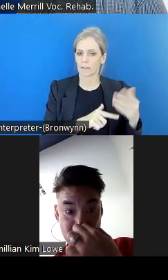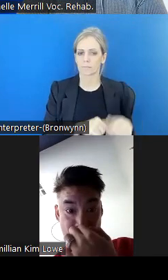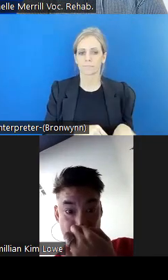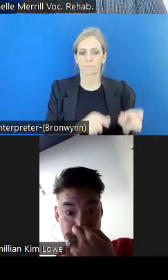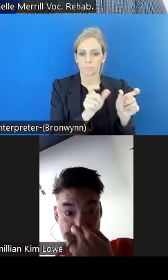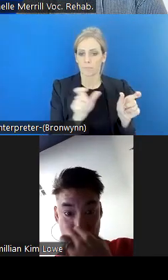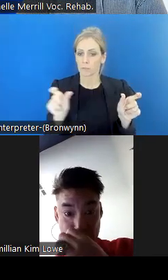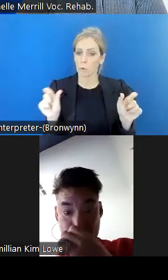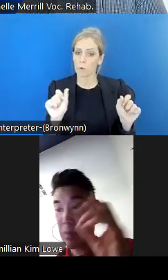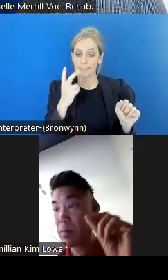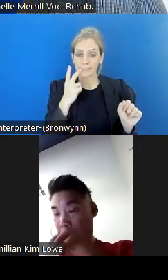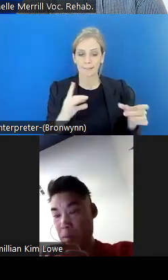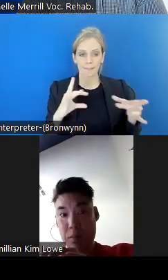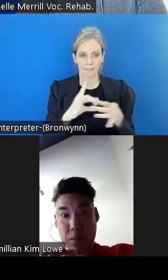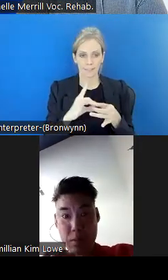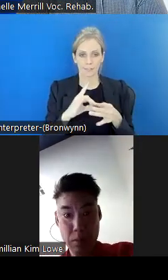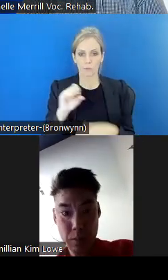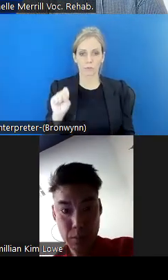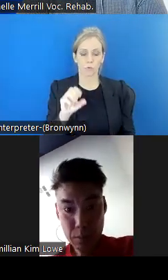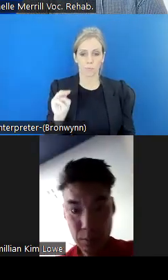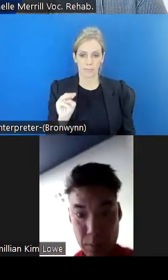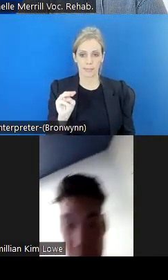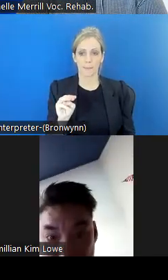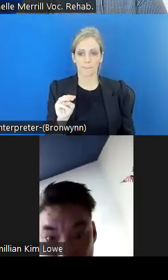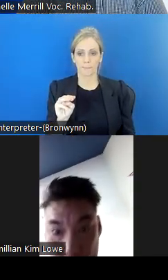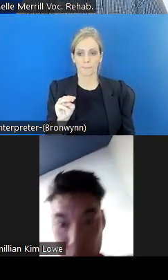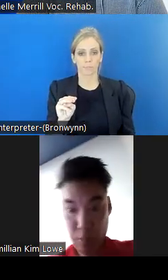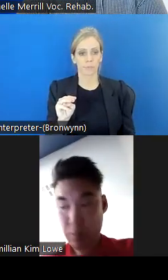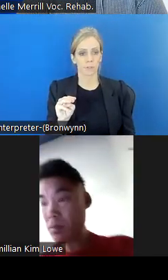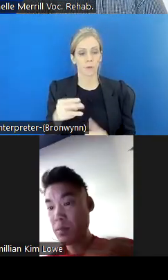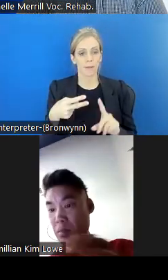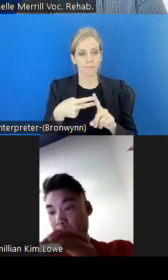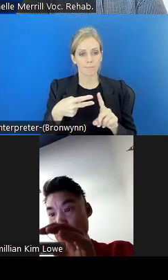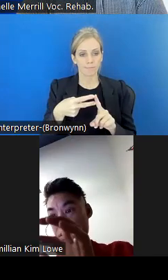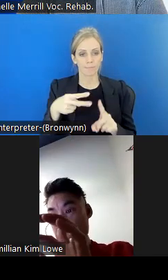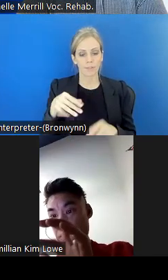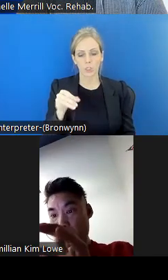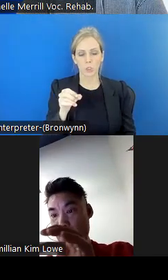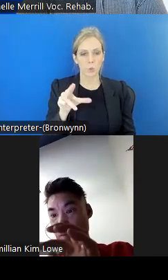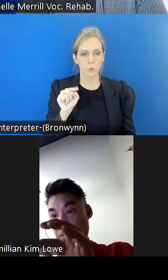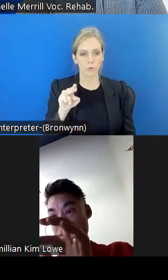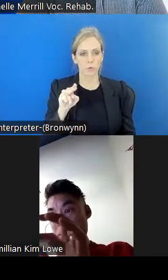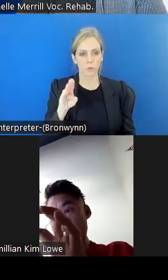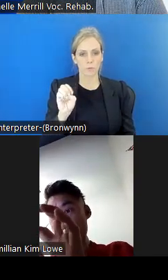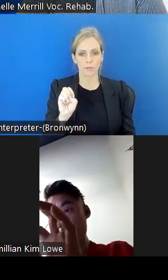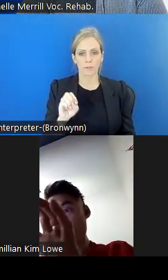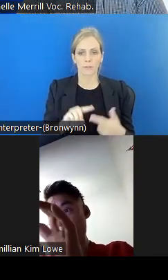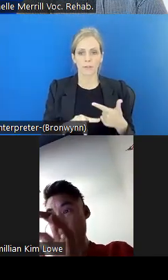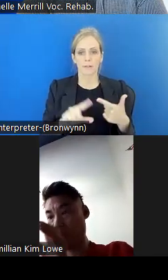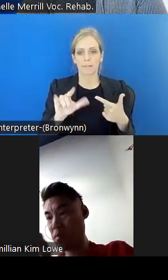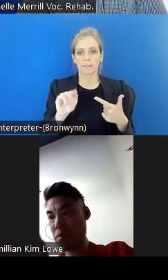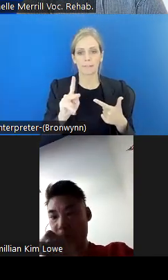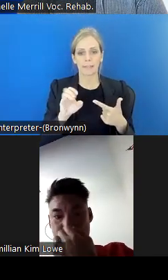to social media. We have a YouTube channel, a LinkedIn page, a Twitter feed,